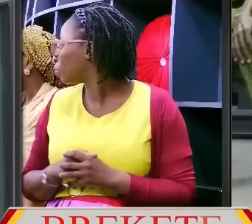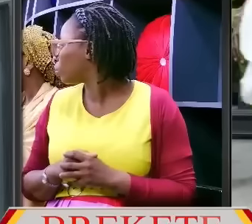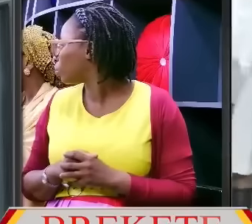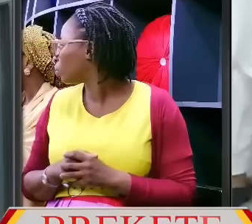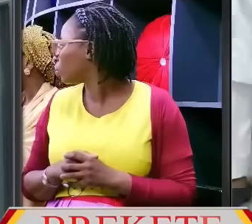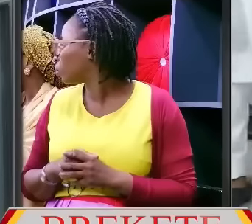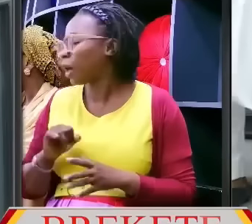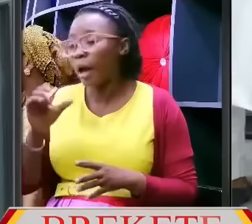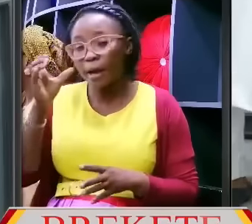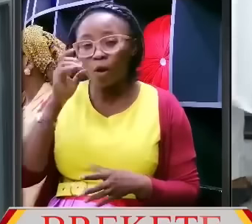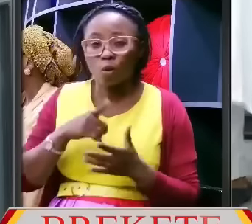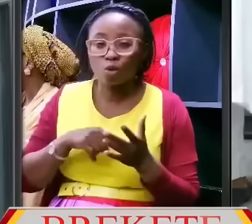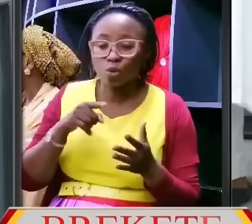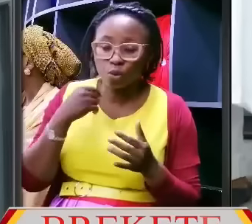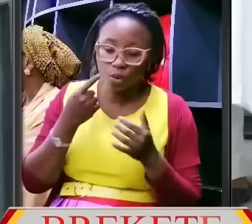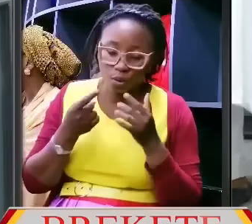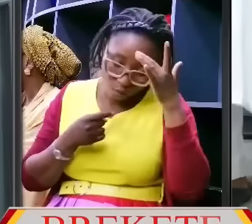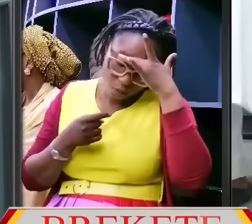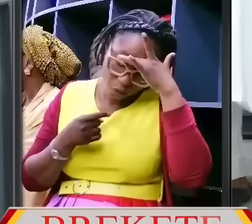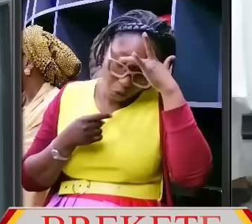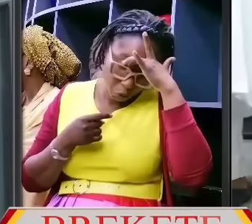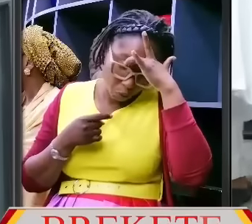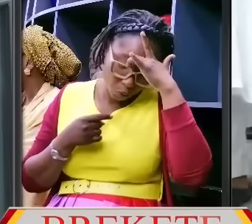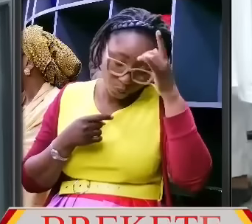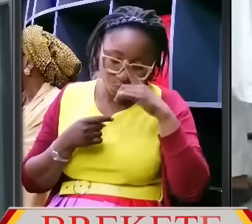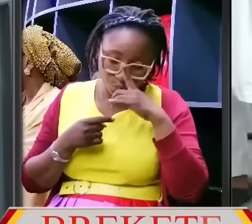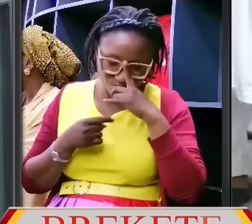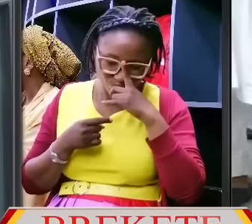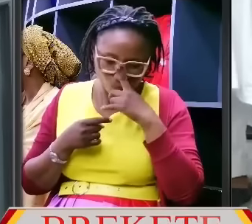You see, hear what you talk.